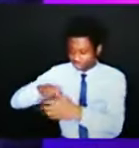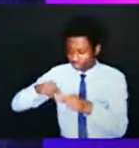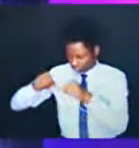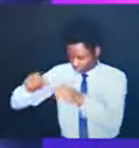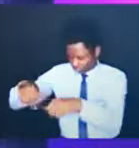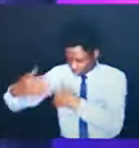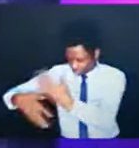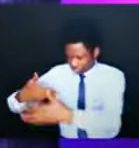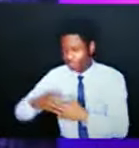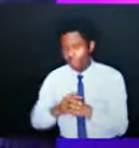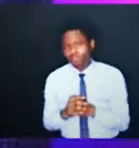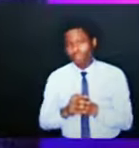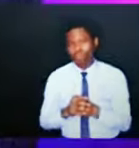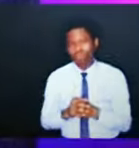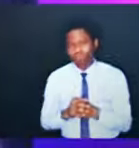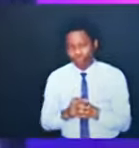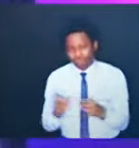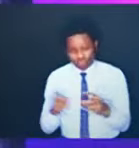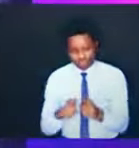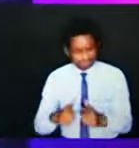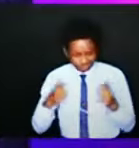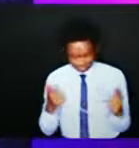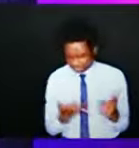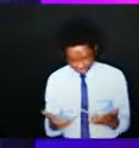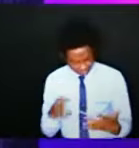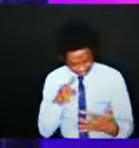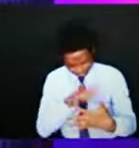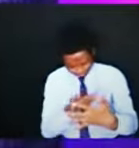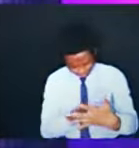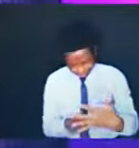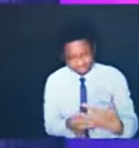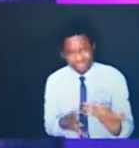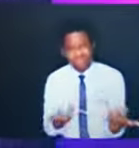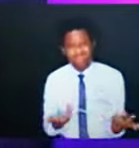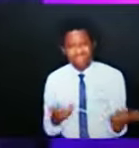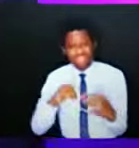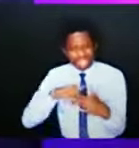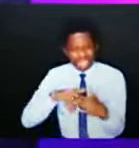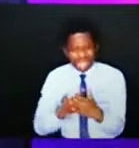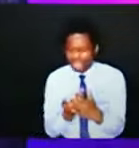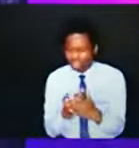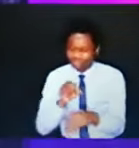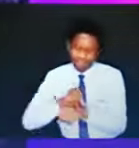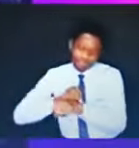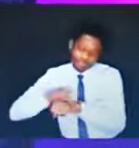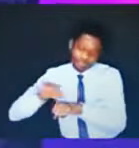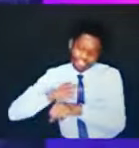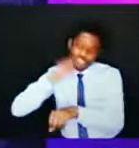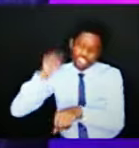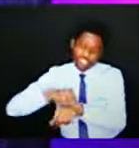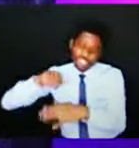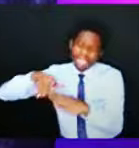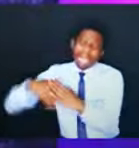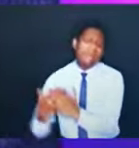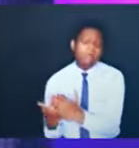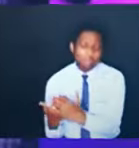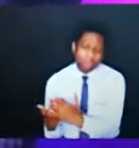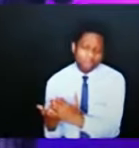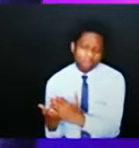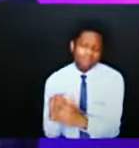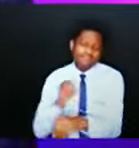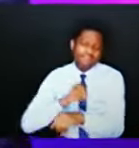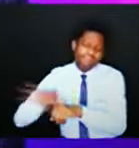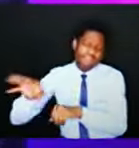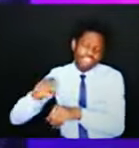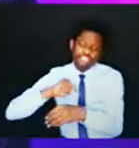king kan we nyina bi o. Great stuff. And normal papa papa. How does this impact the nation? We eya den ne nyansunsu anso e